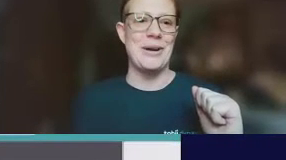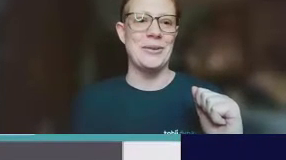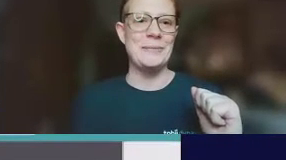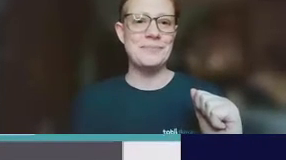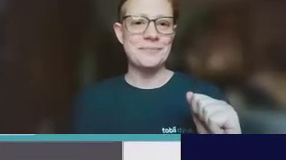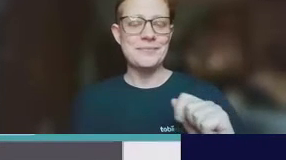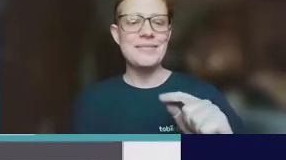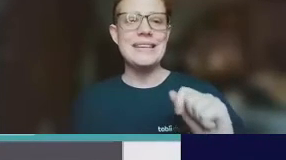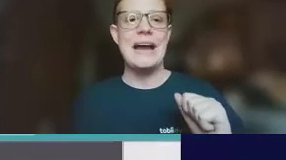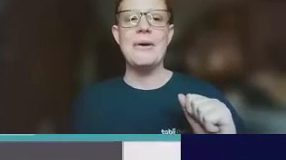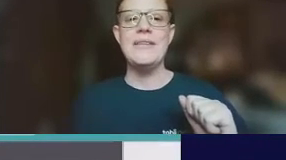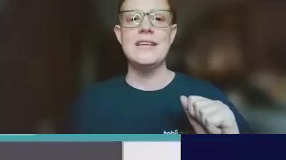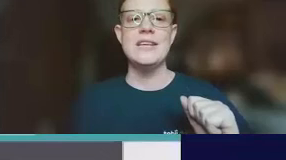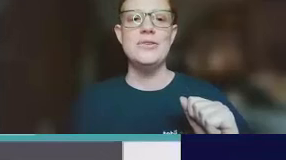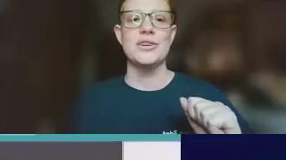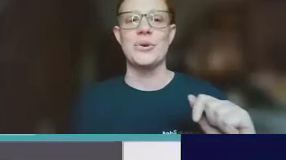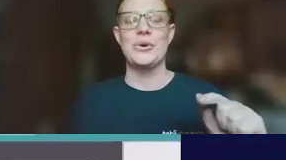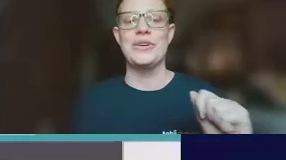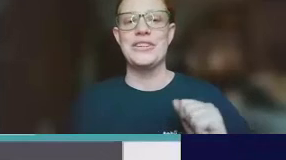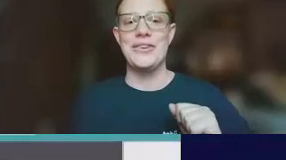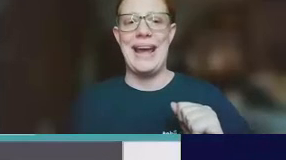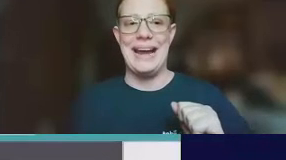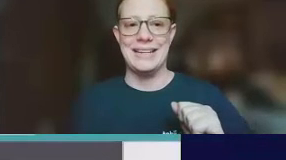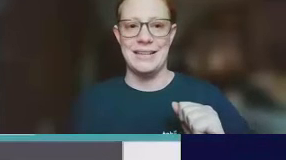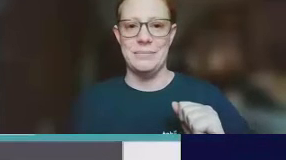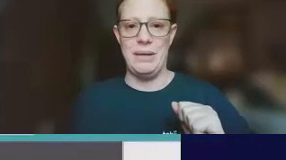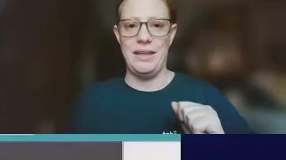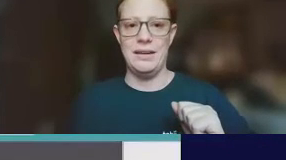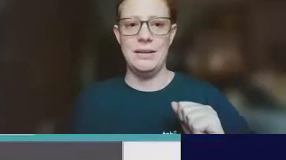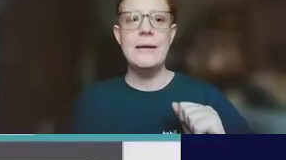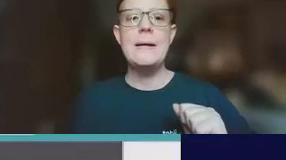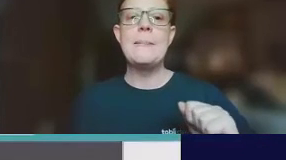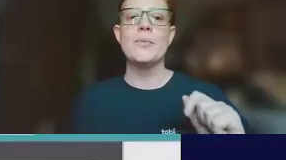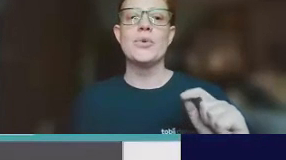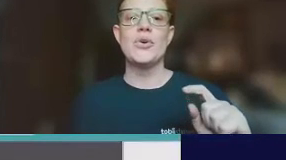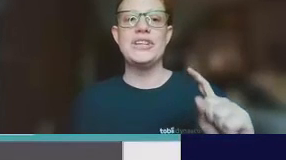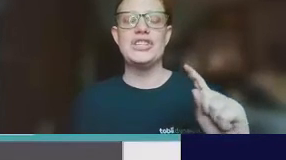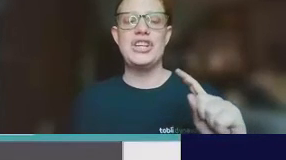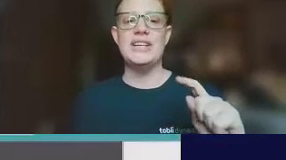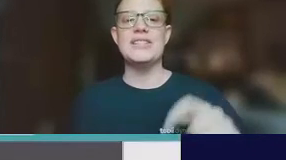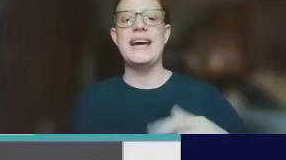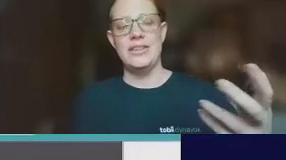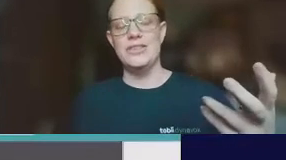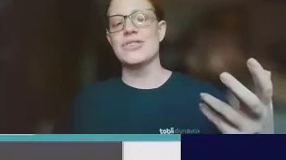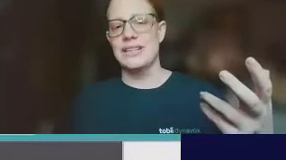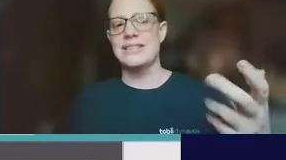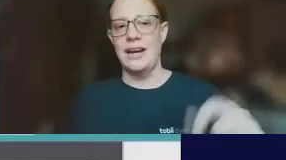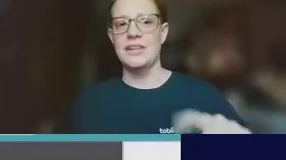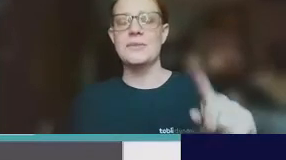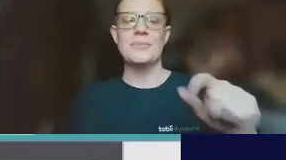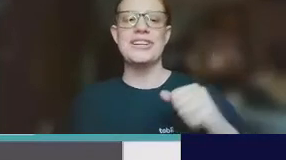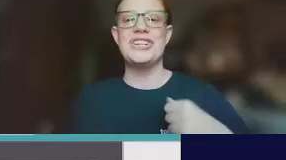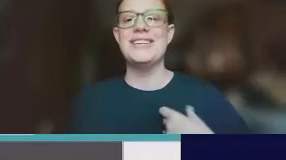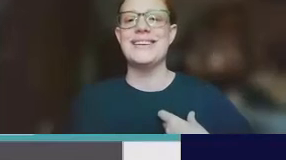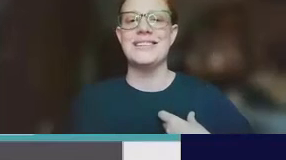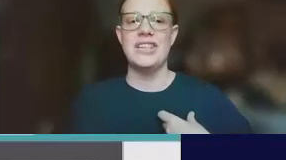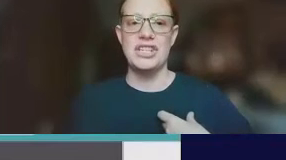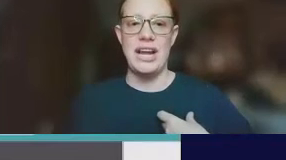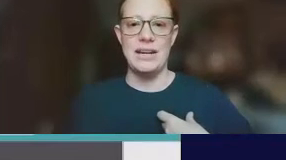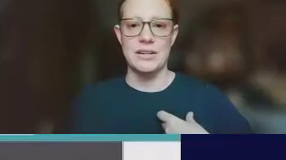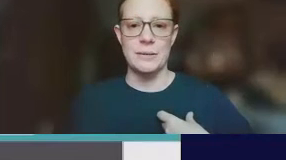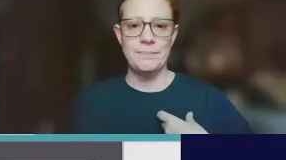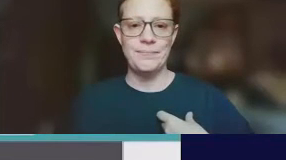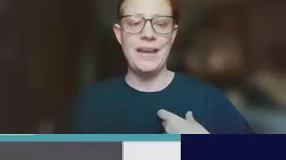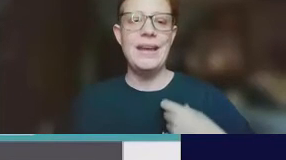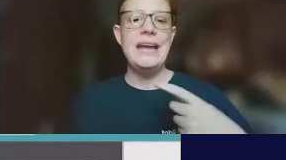settings mode. Now in the user, we're going to go to access method. We're going to change that. Usually it's touch. We're going to change that to